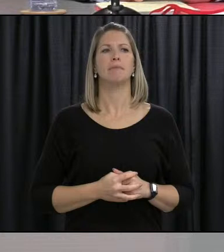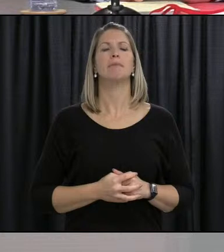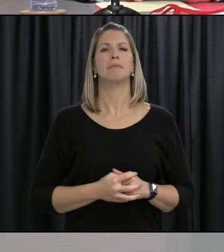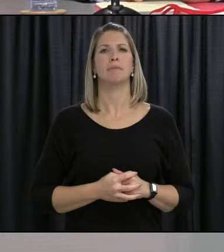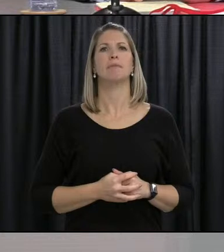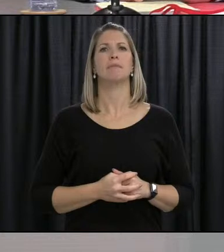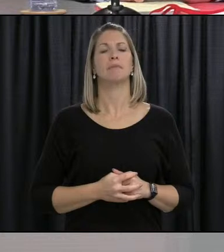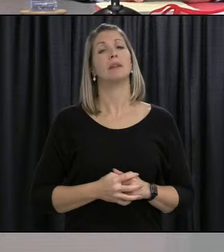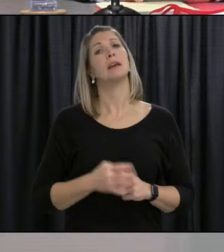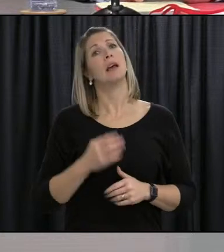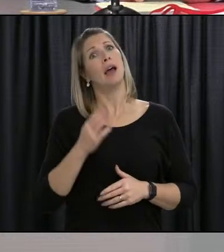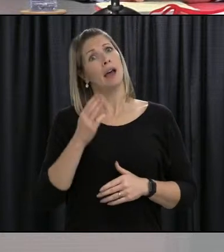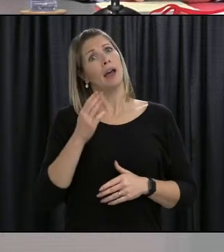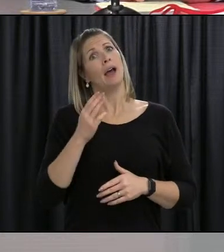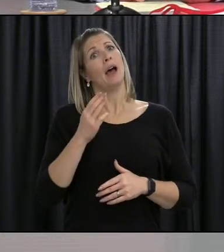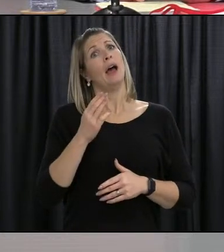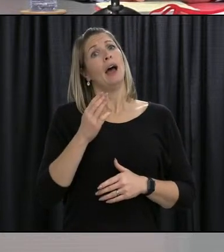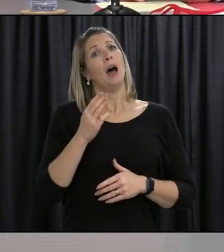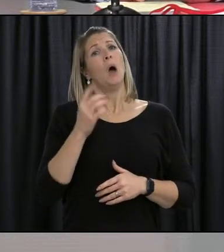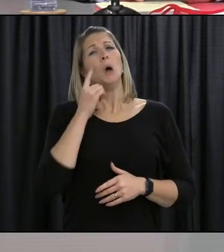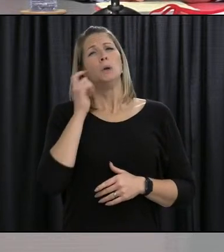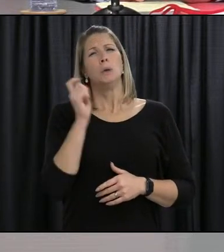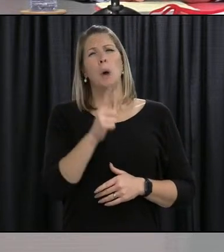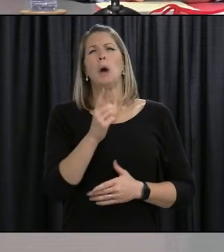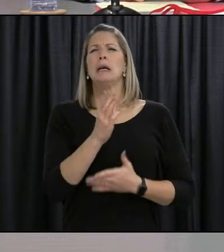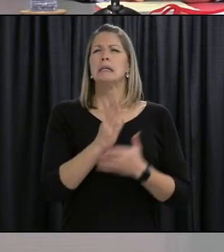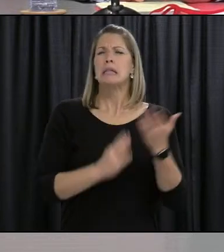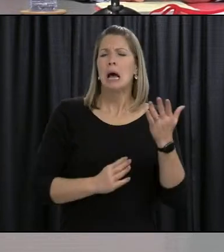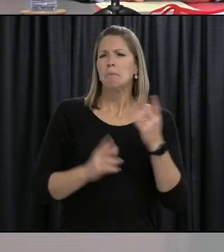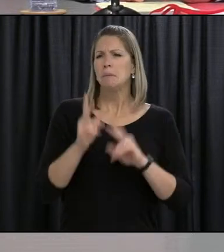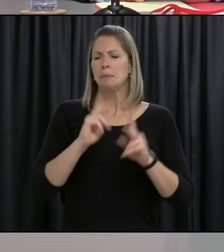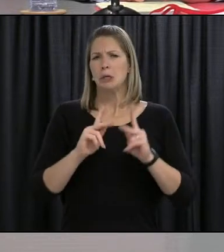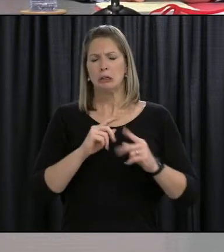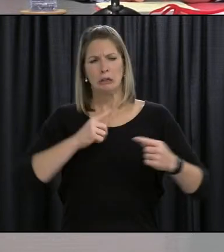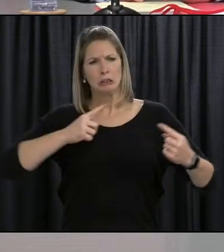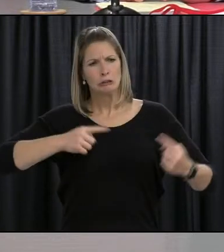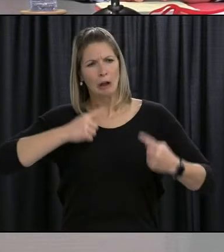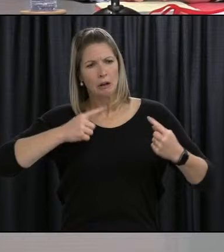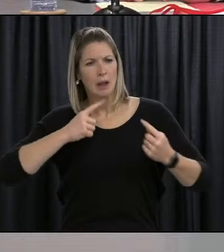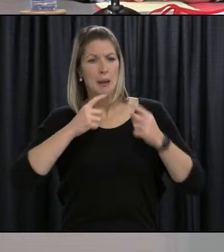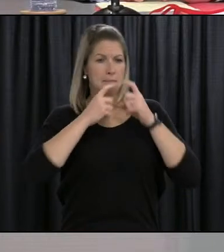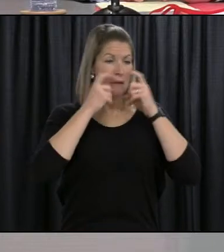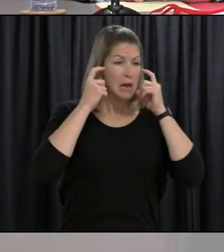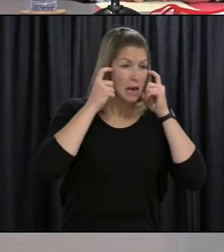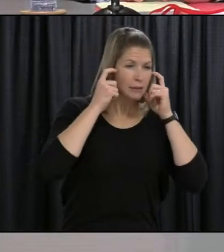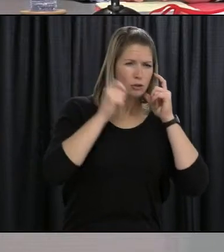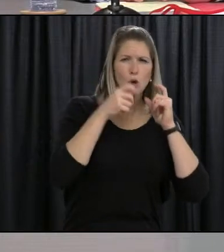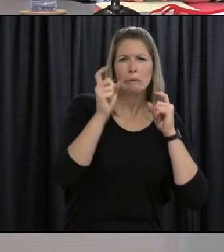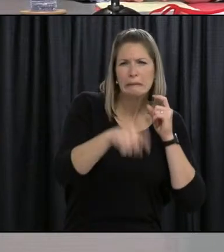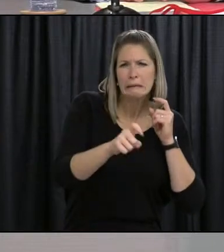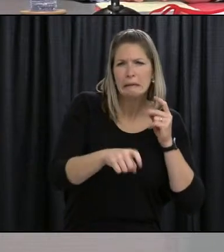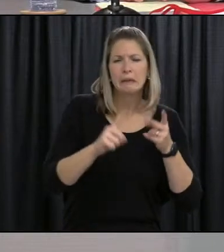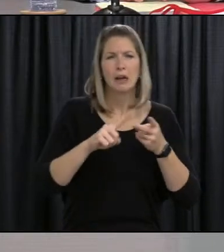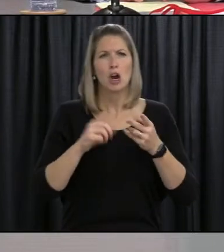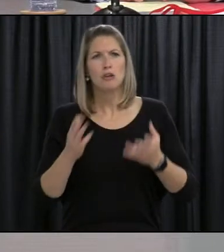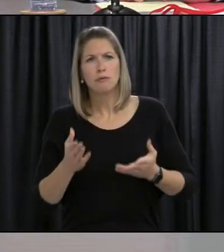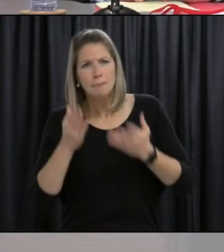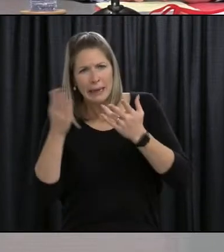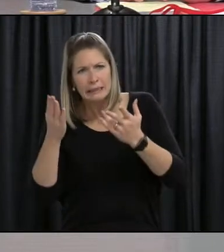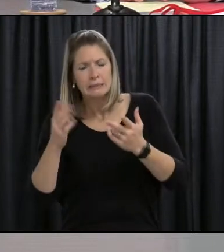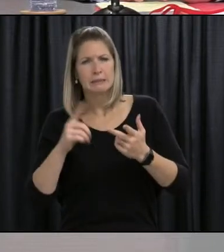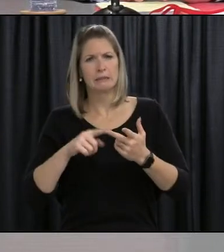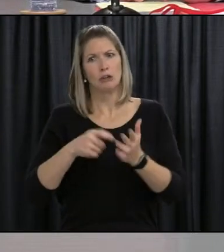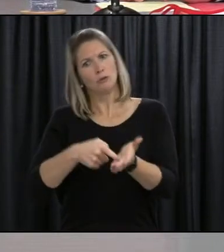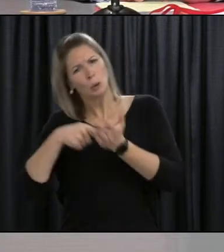the ever-changing advice on masks, going from initially they're not needed to recommended to required,